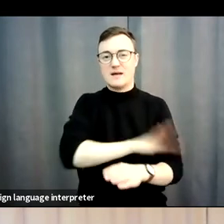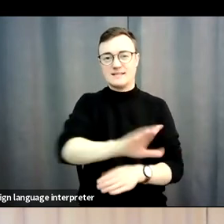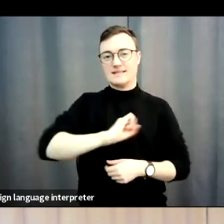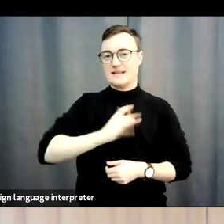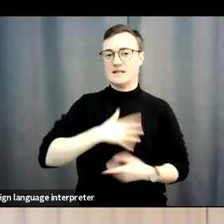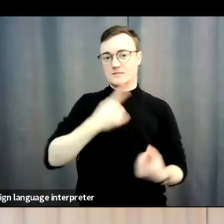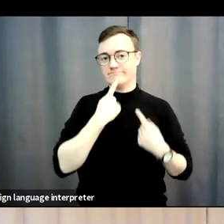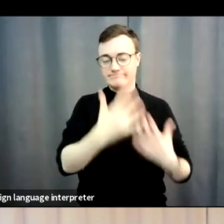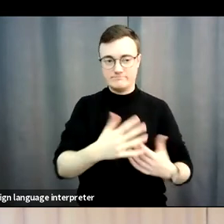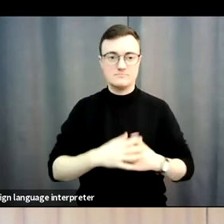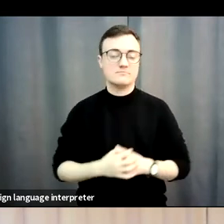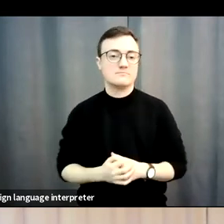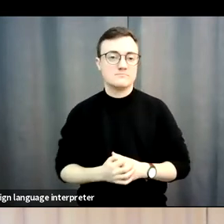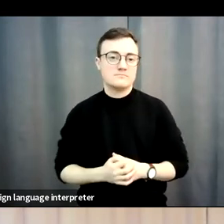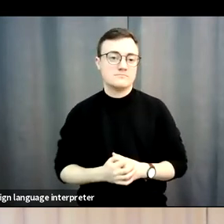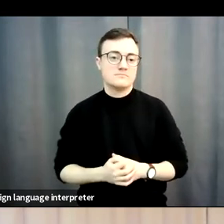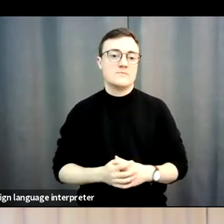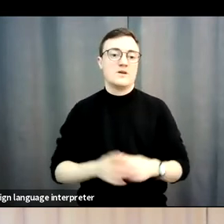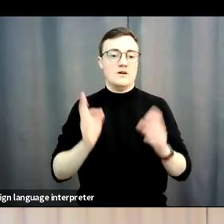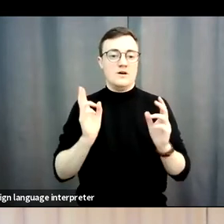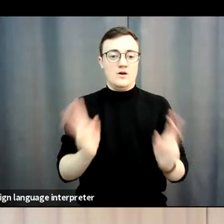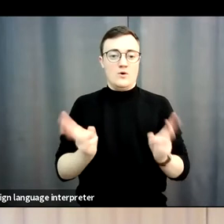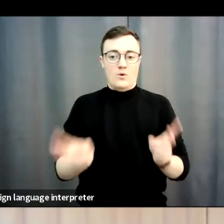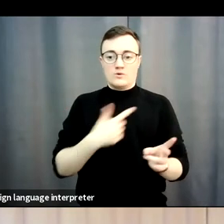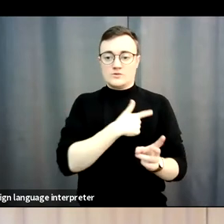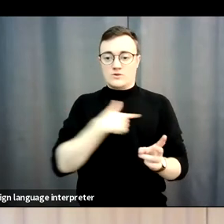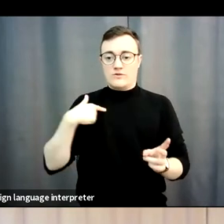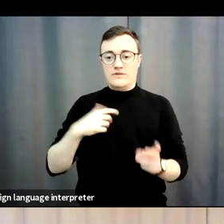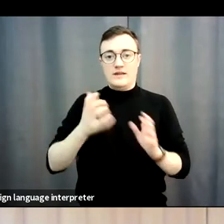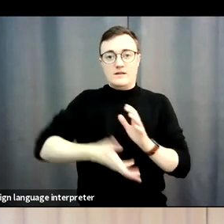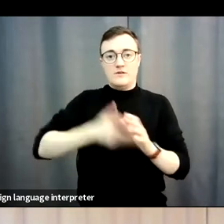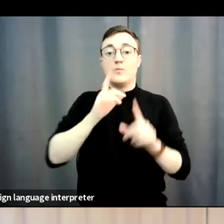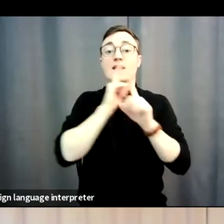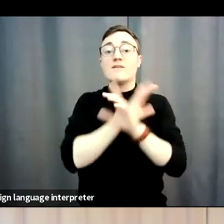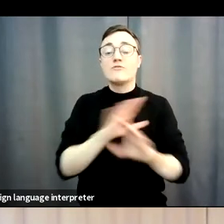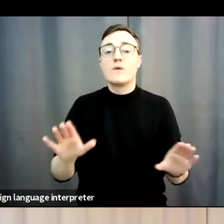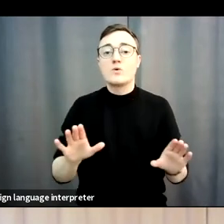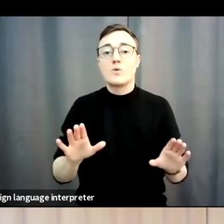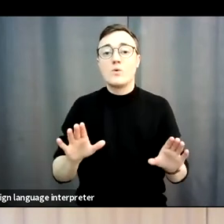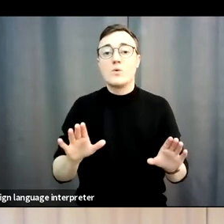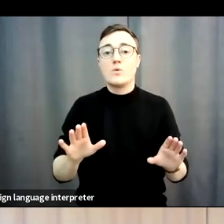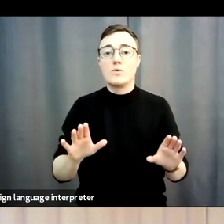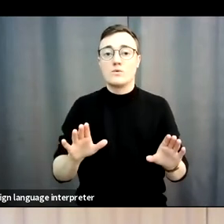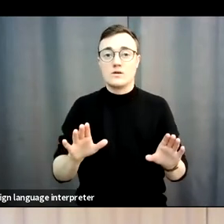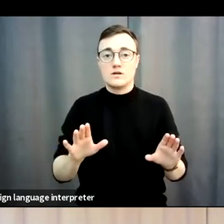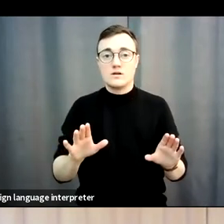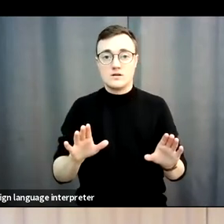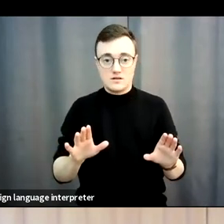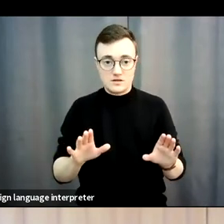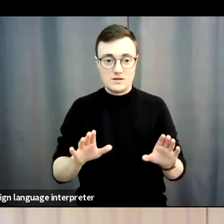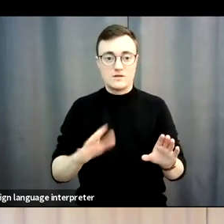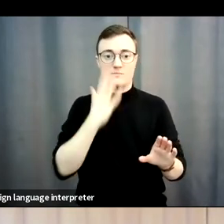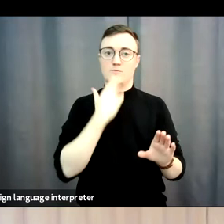outline information on the range of stakeholders in play.